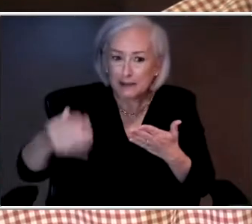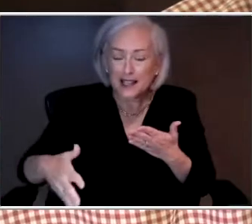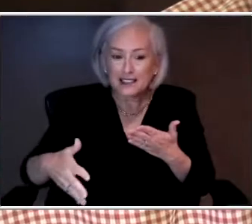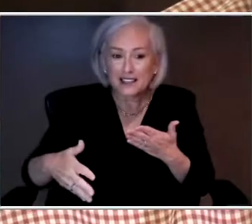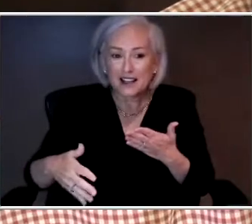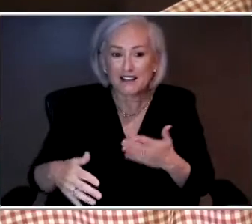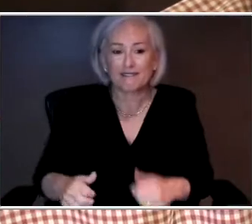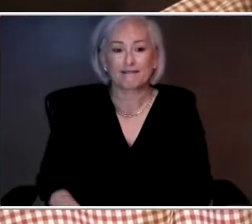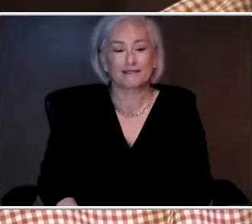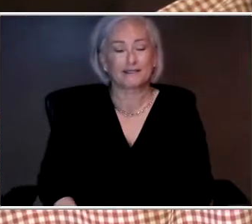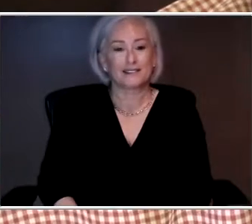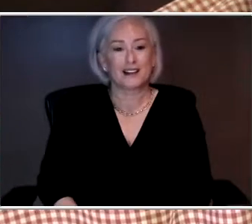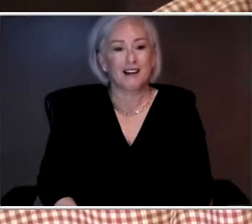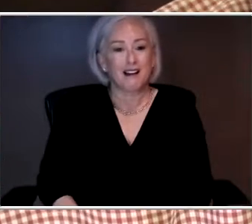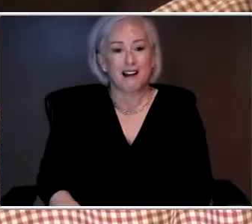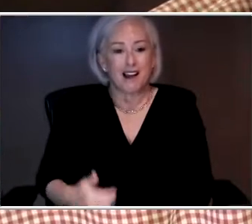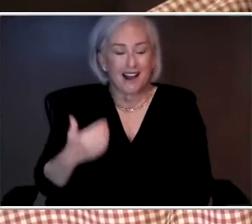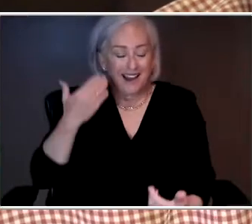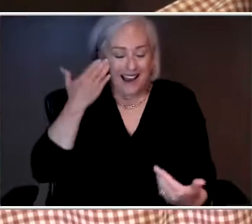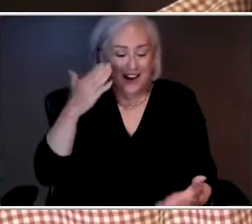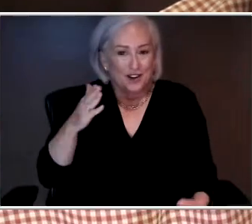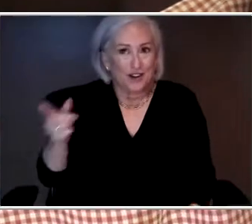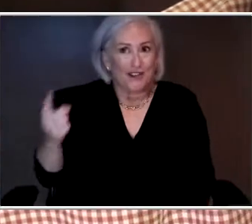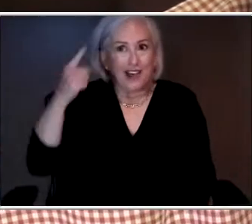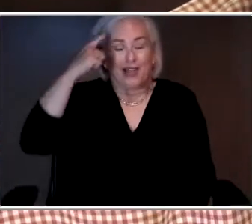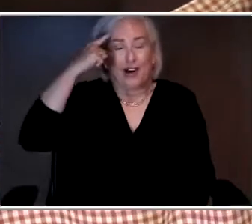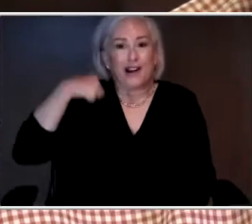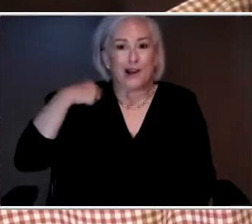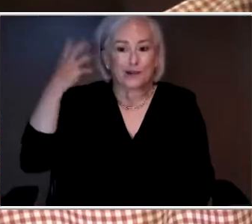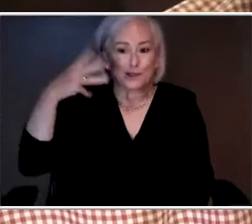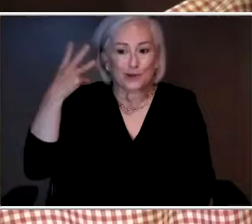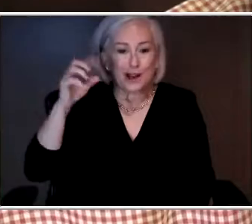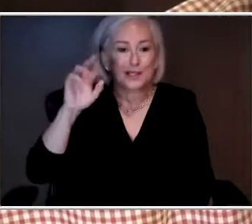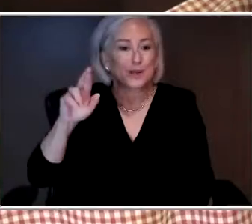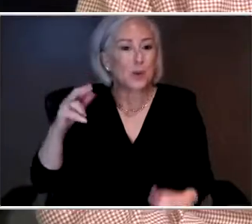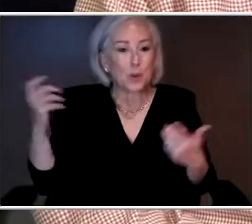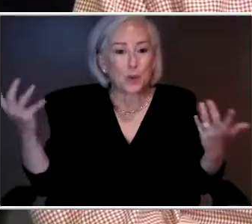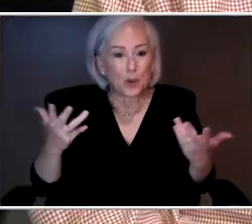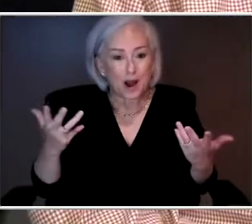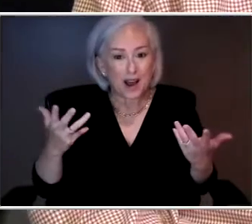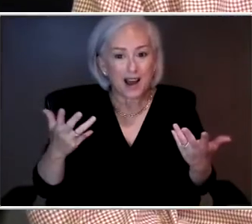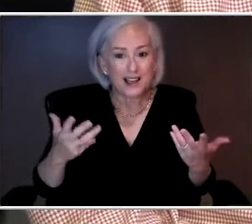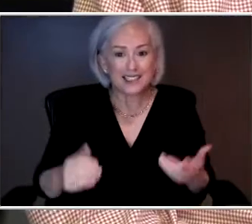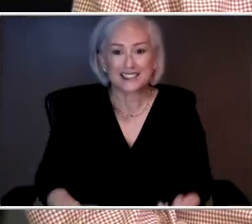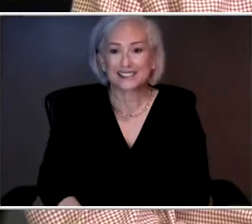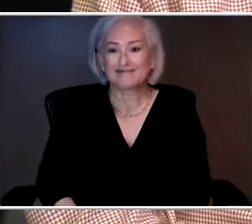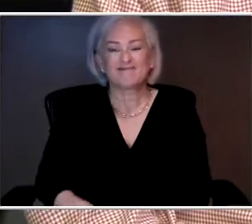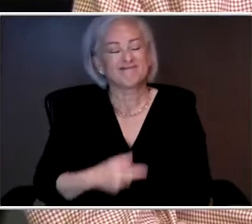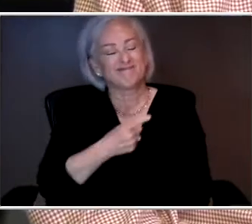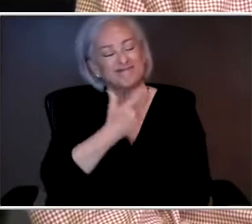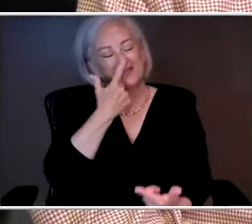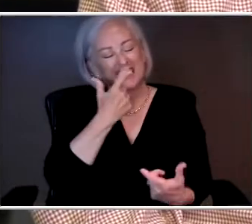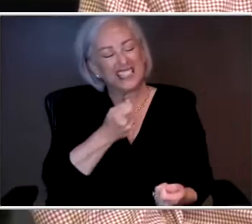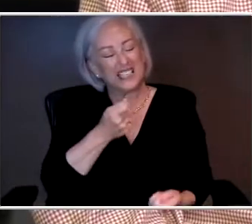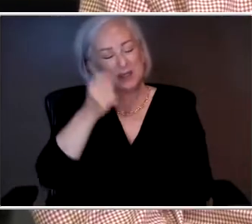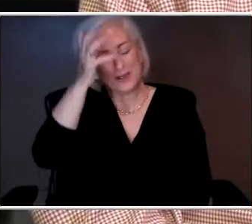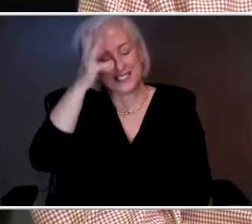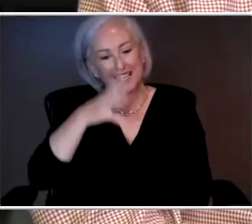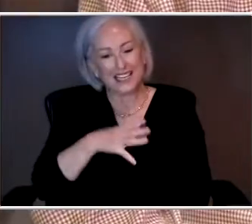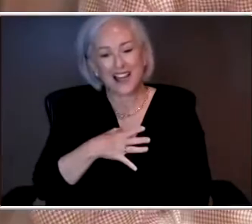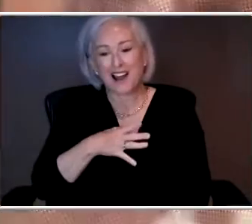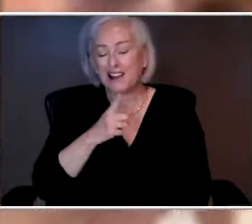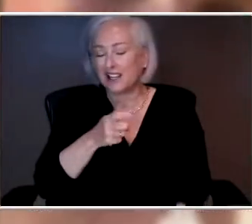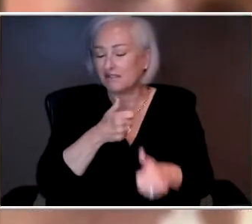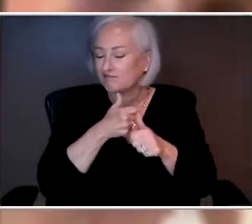was a wacko or what, for doing this. Not a wacko. He's just an interesting guy. He beats to his own drum.